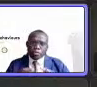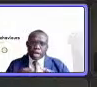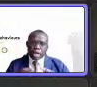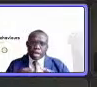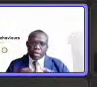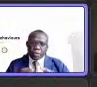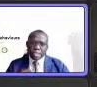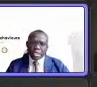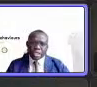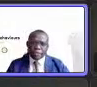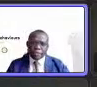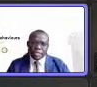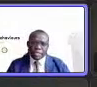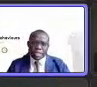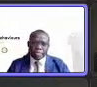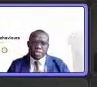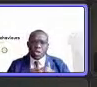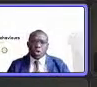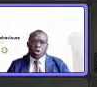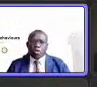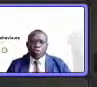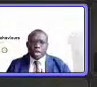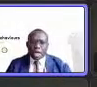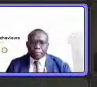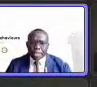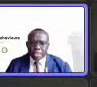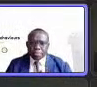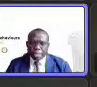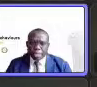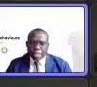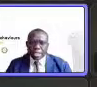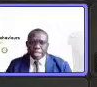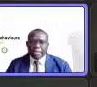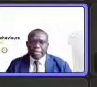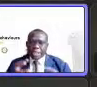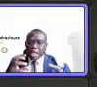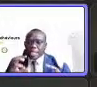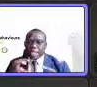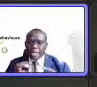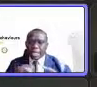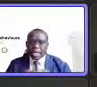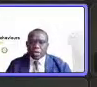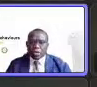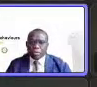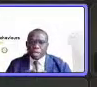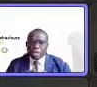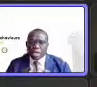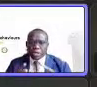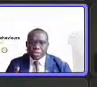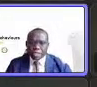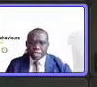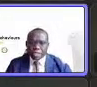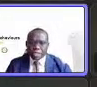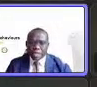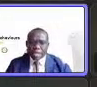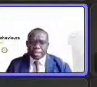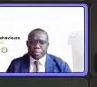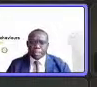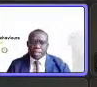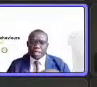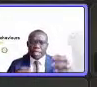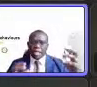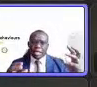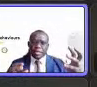a number of good initiatives in terms of capacity building, particularly in the area of COSIA